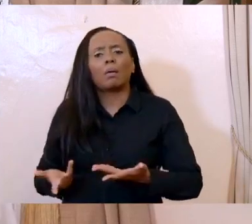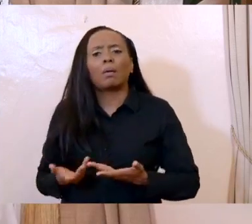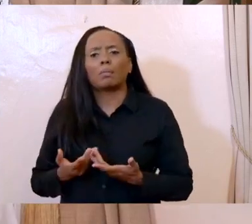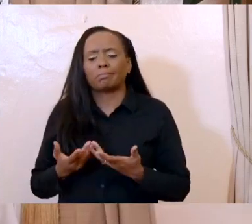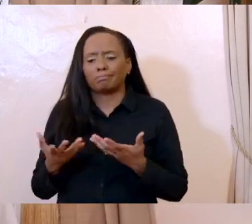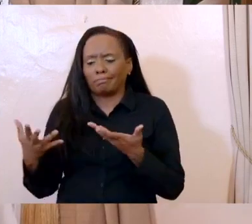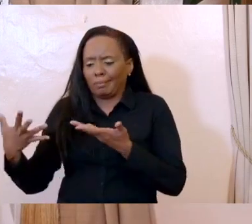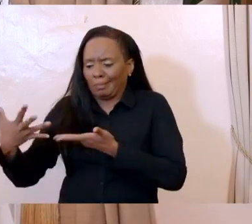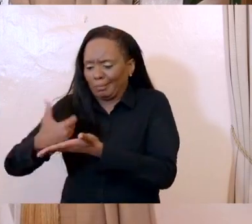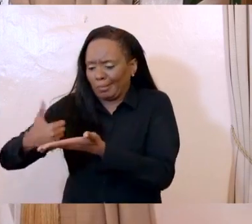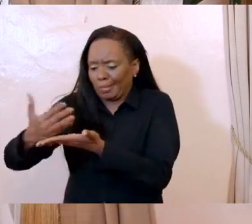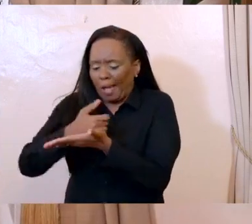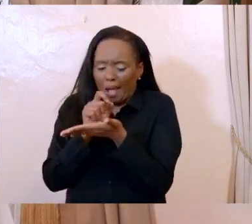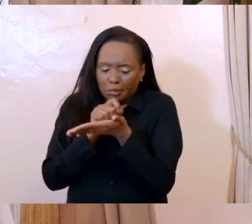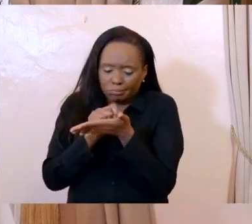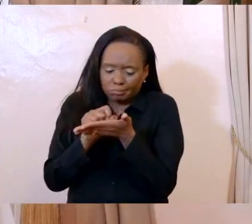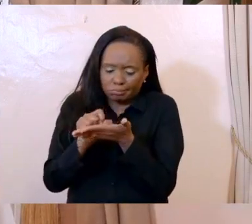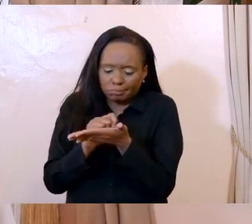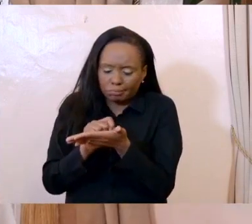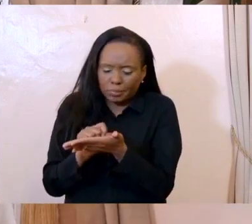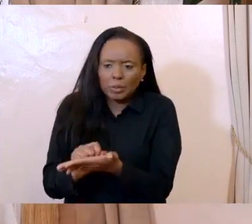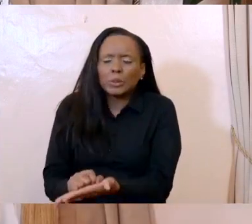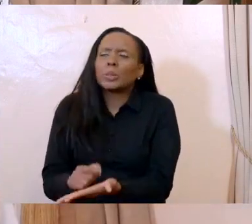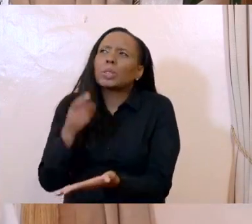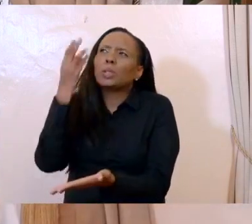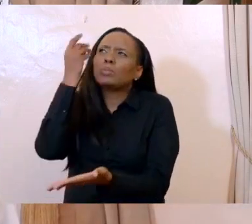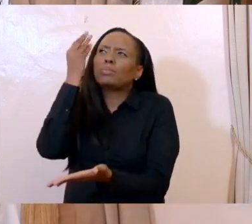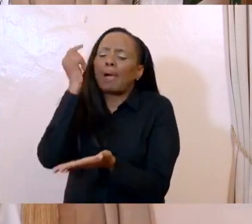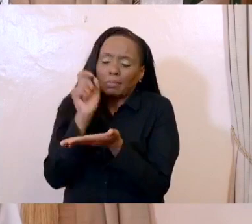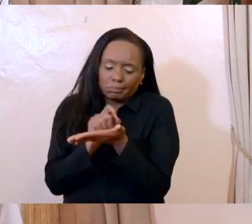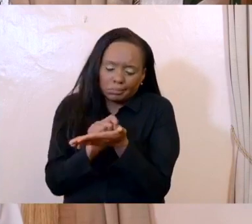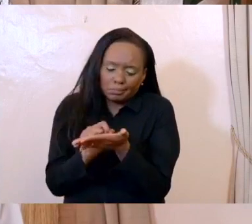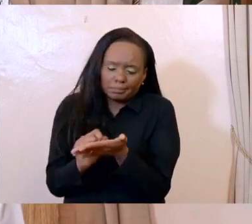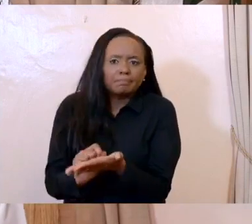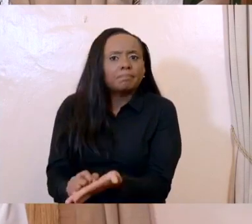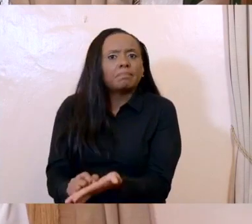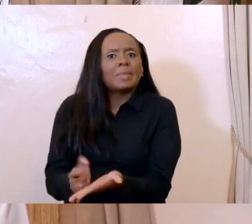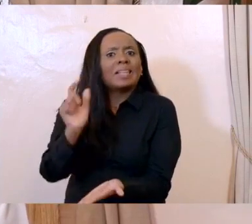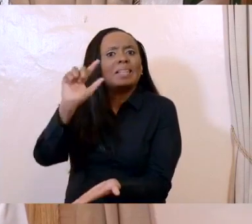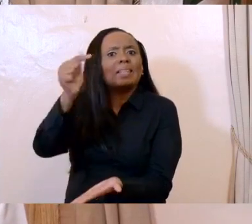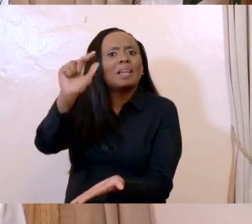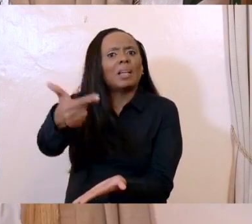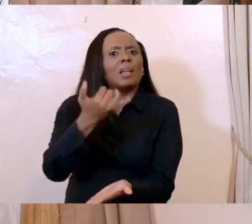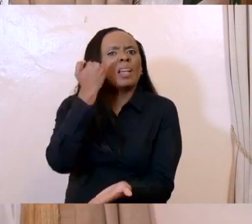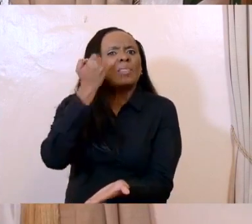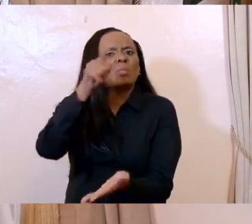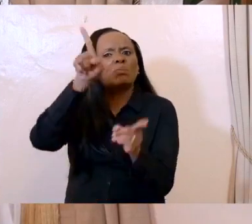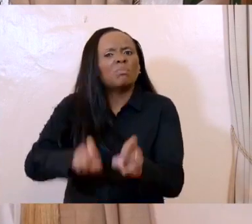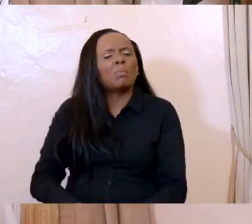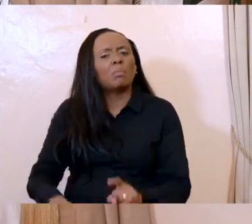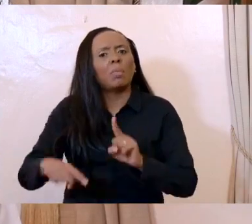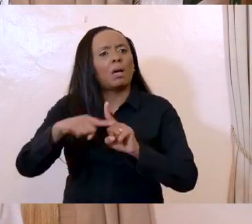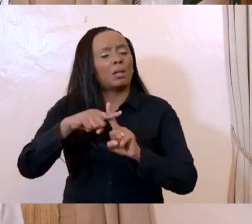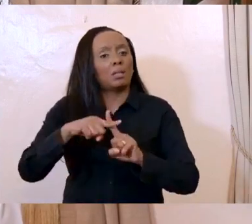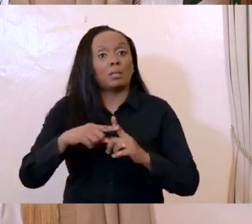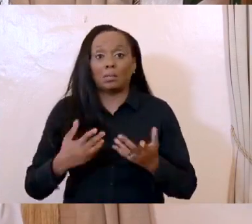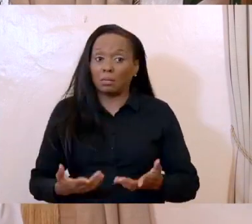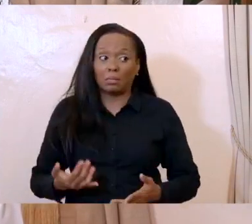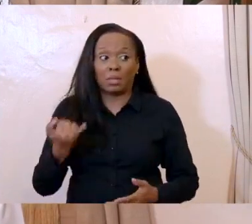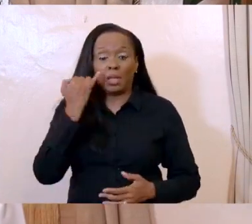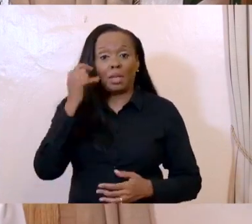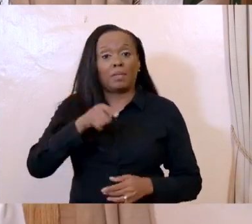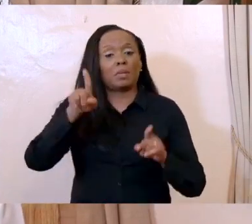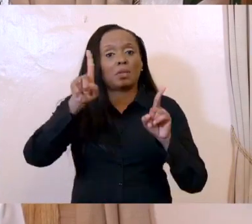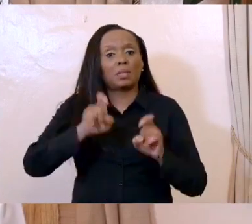together. Because what happens then is later on, if you do test positive, God forbid, but if you do